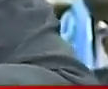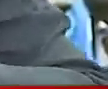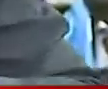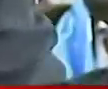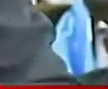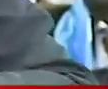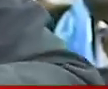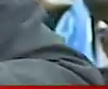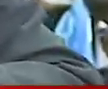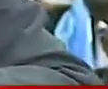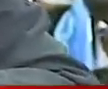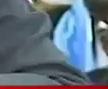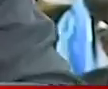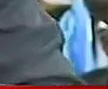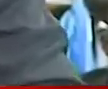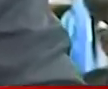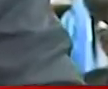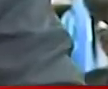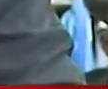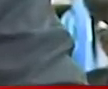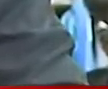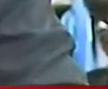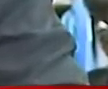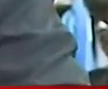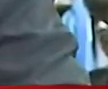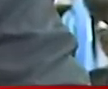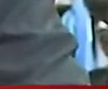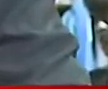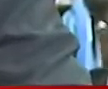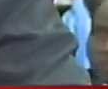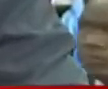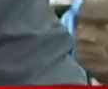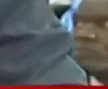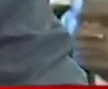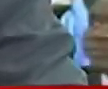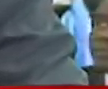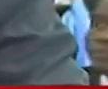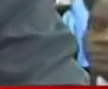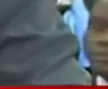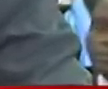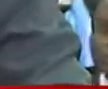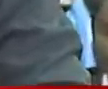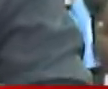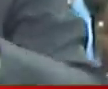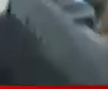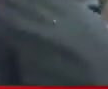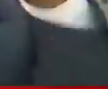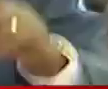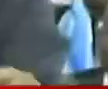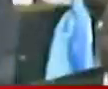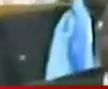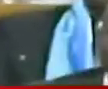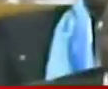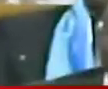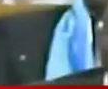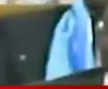Nasikiza. Let's talk. I am listening. Are you listening too? I will be very proud